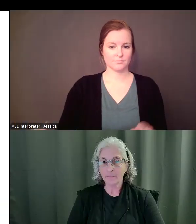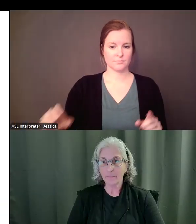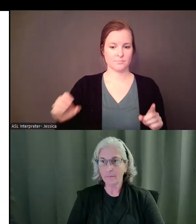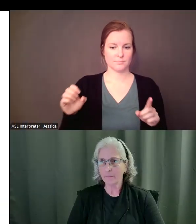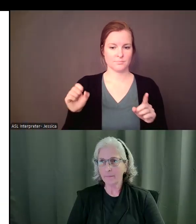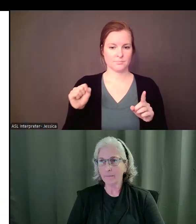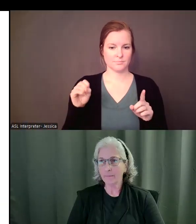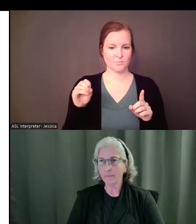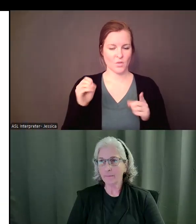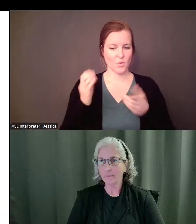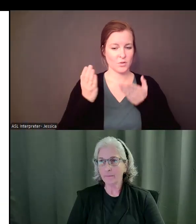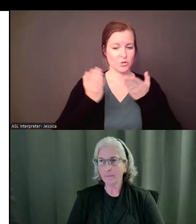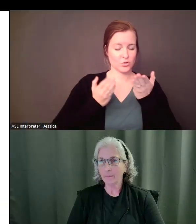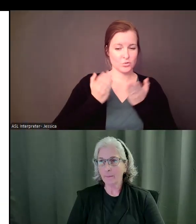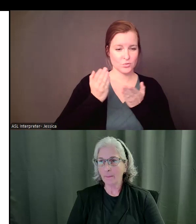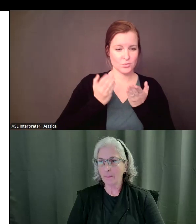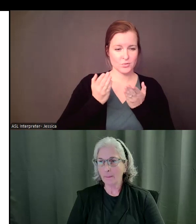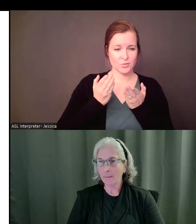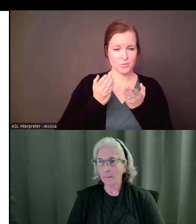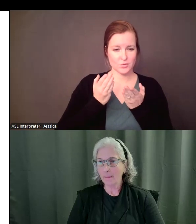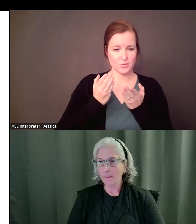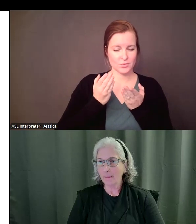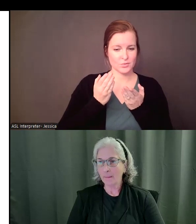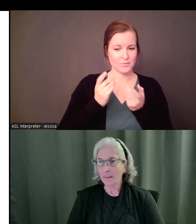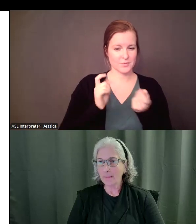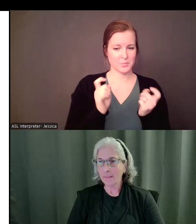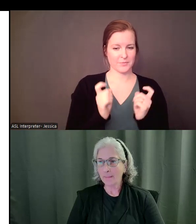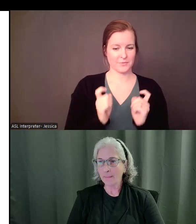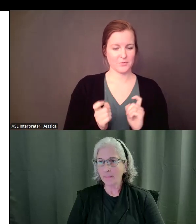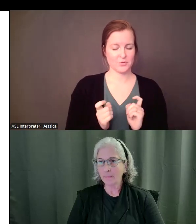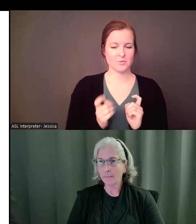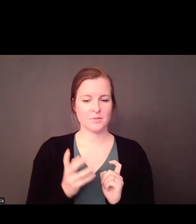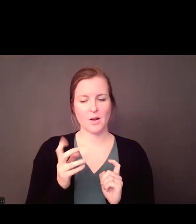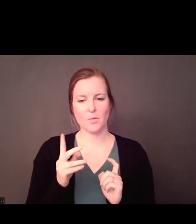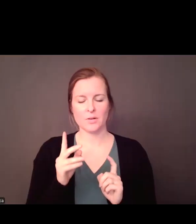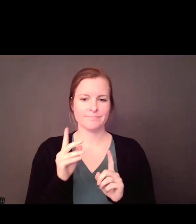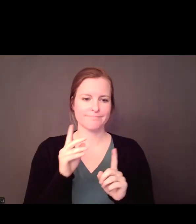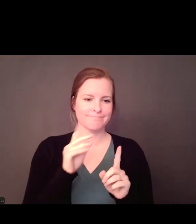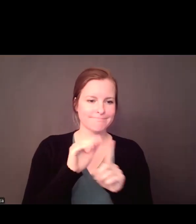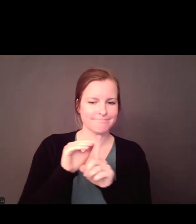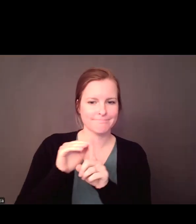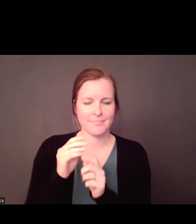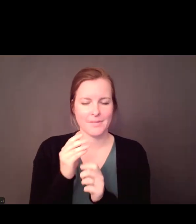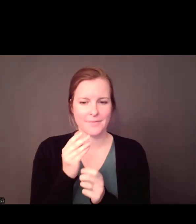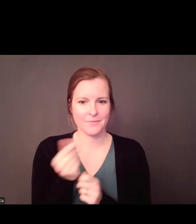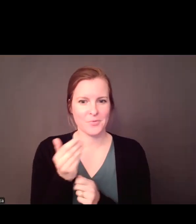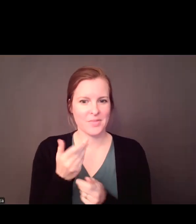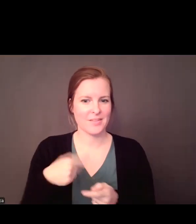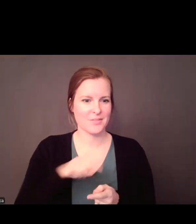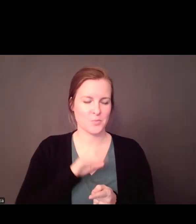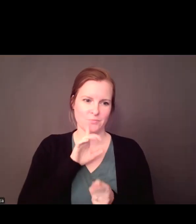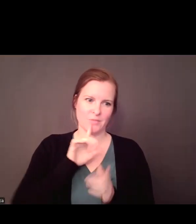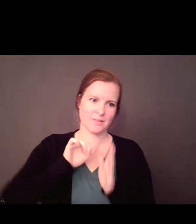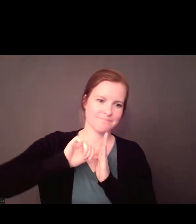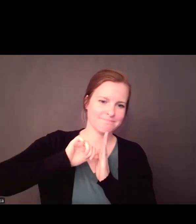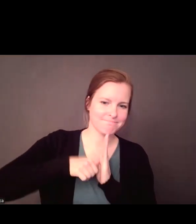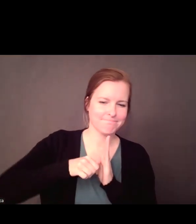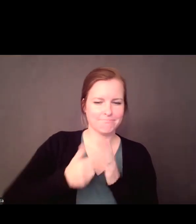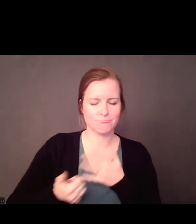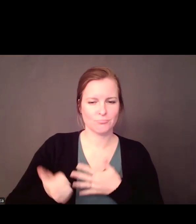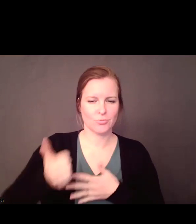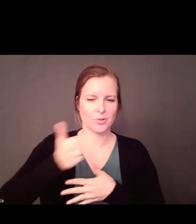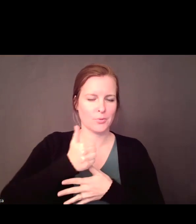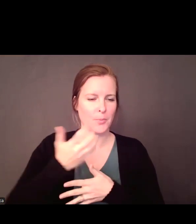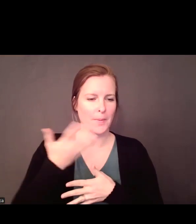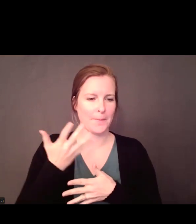Service provision, I just want to point out a couple things that we really prioritize the importance of taking